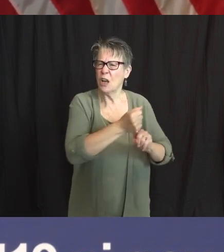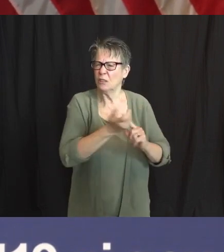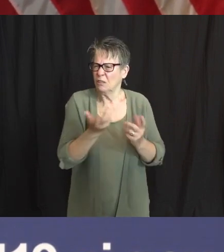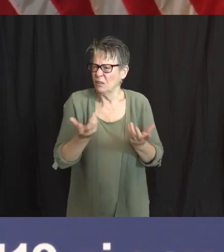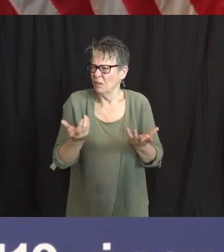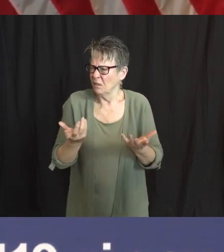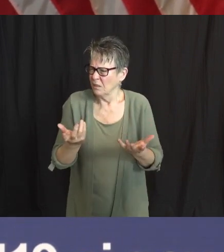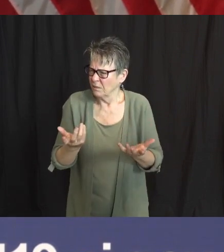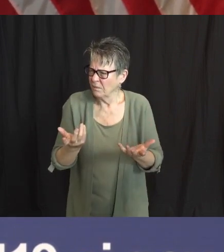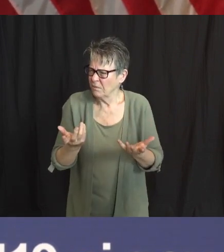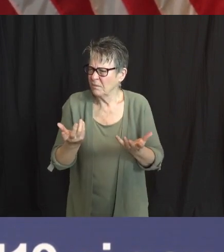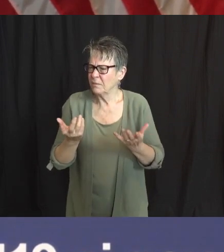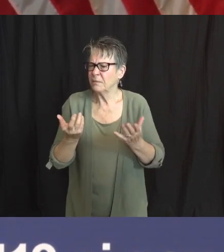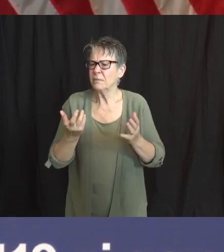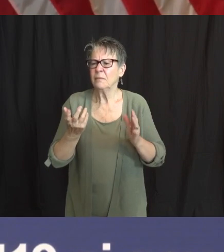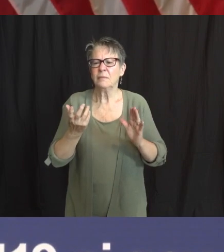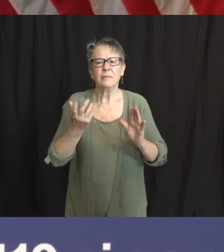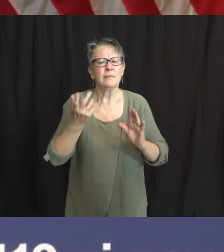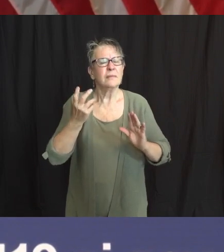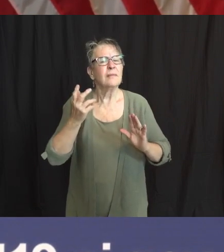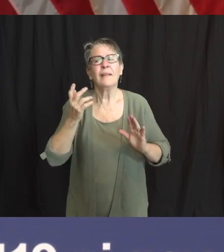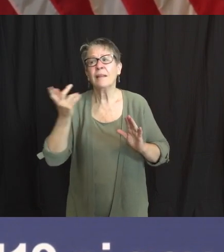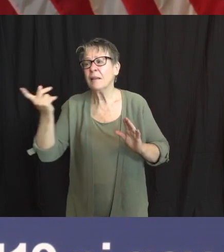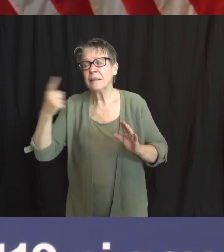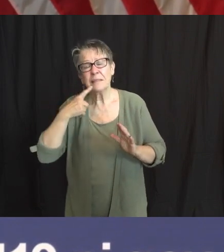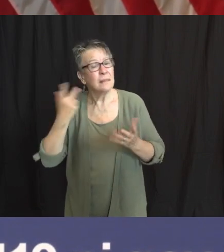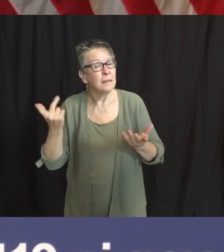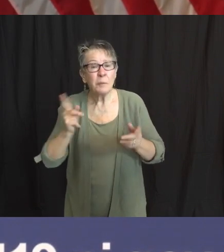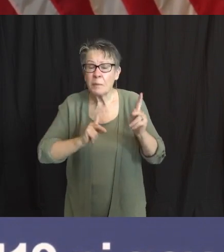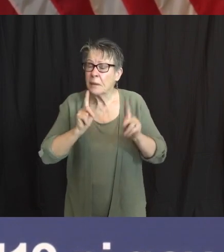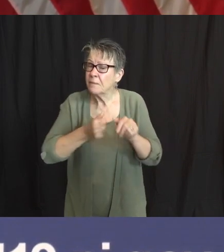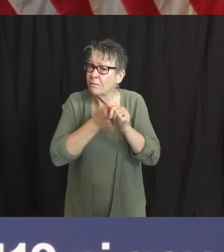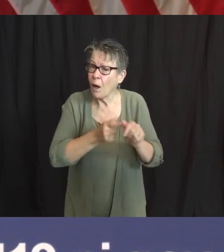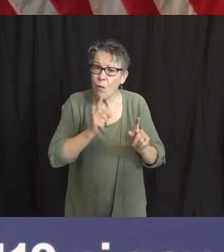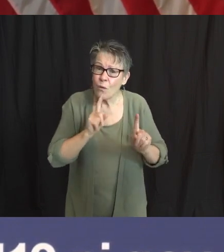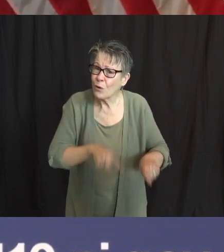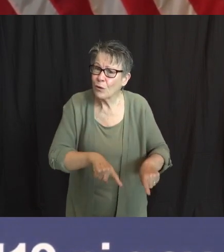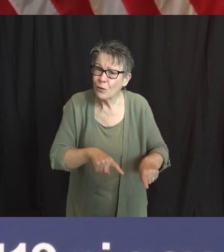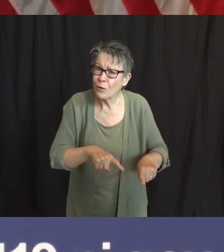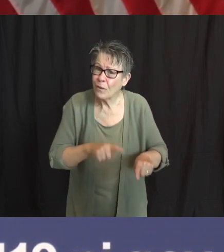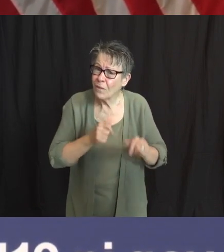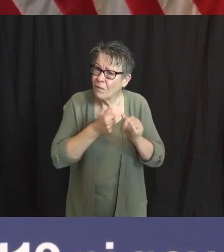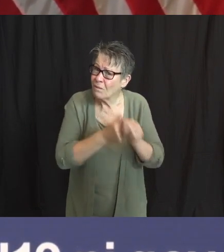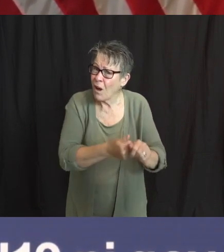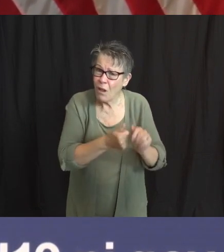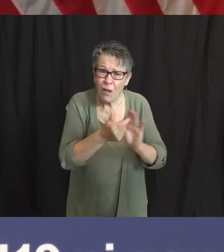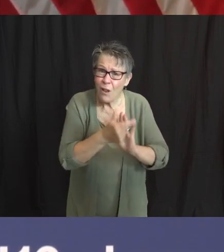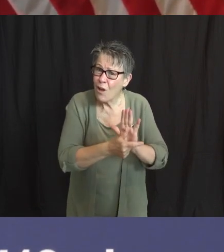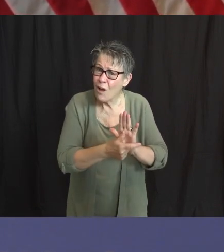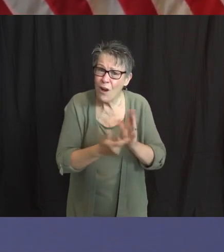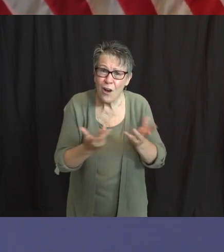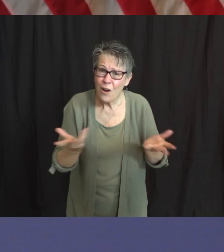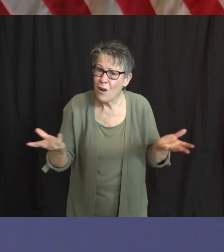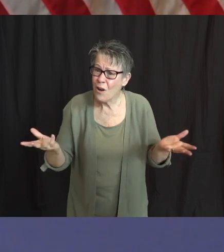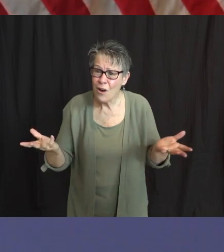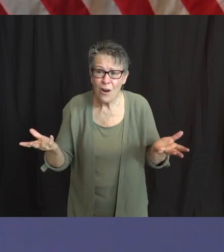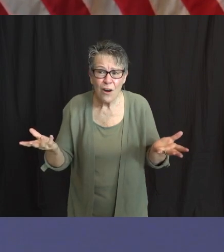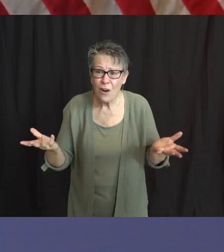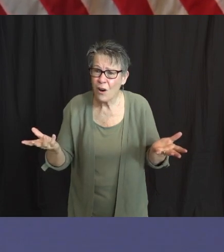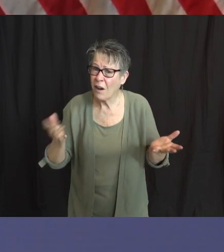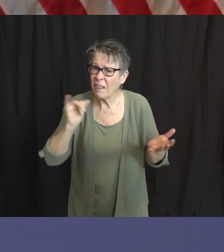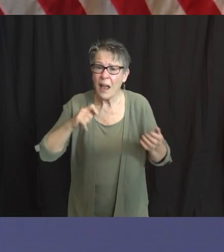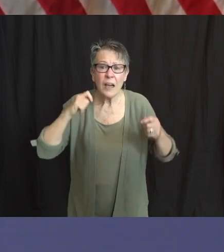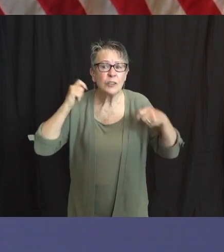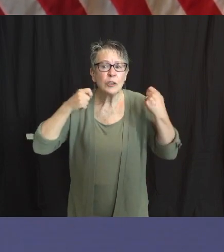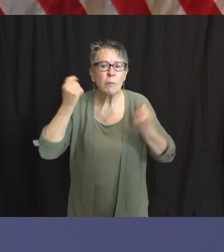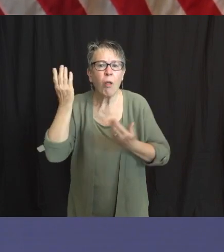directive and not let people blatantly disregard it. The fact that the gym opened up, people were in there working